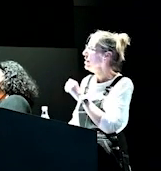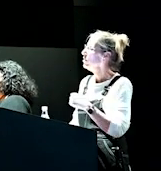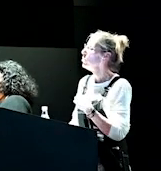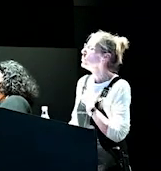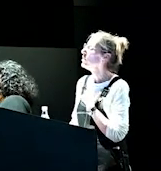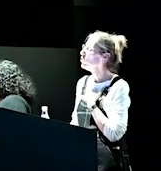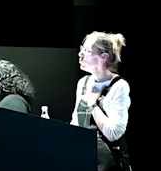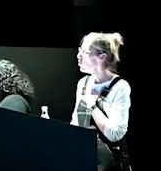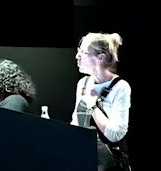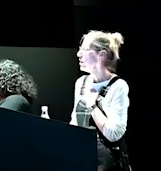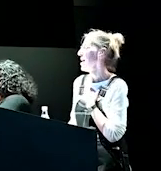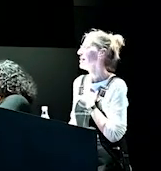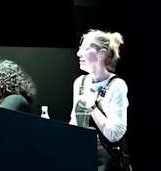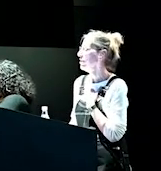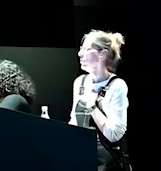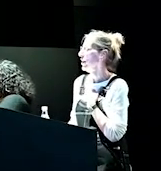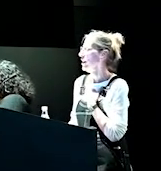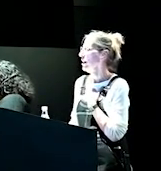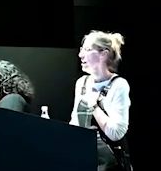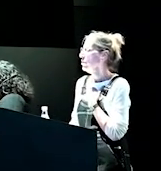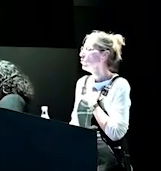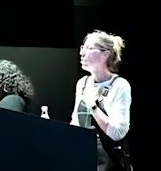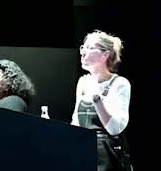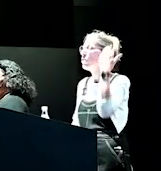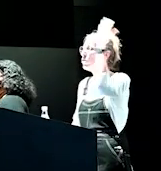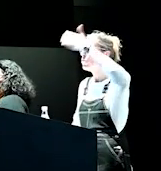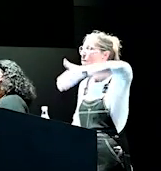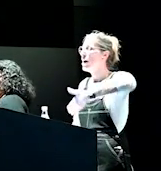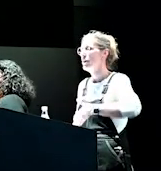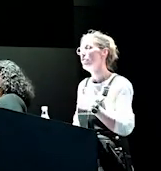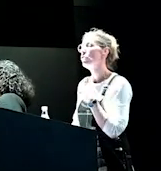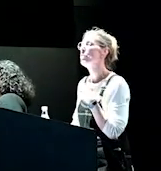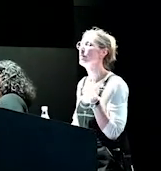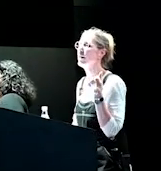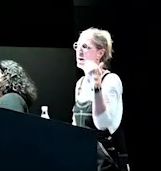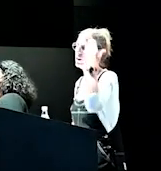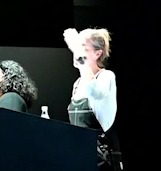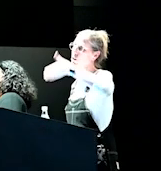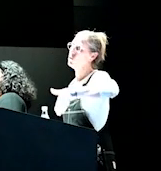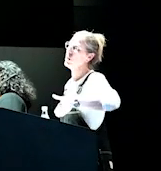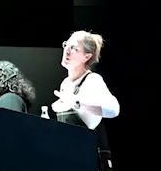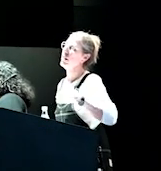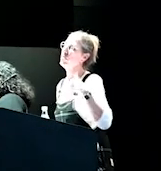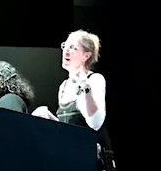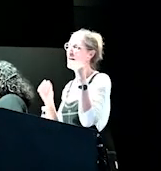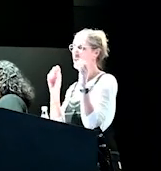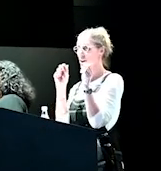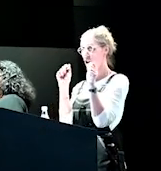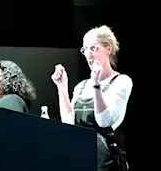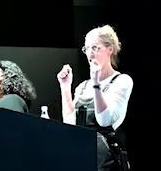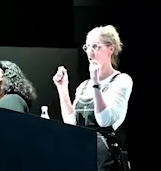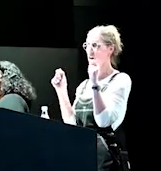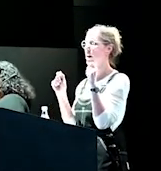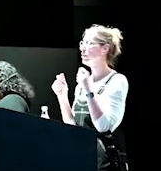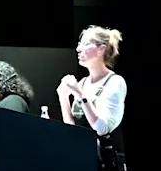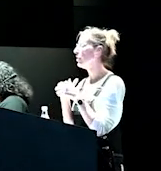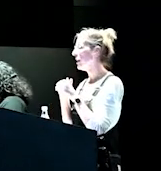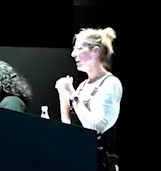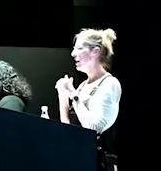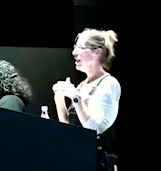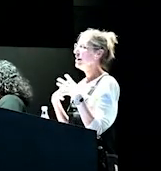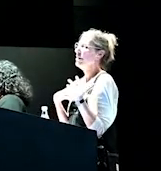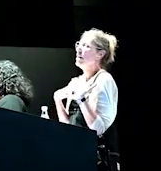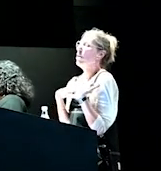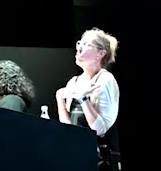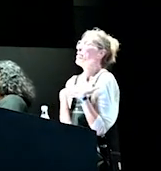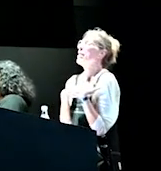change because people are so connected to it. So the door on the stoop is a color green. If they change the color